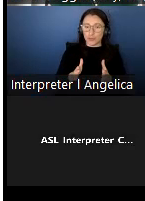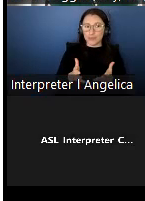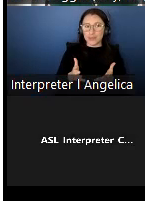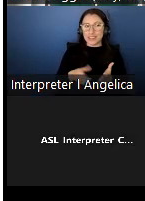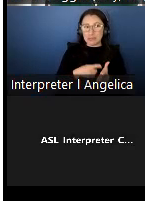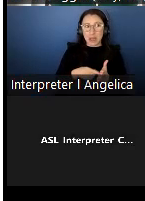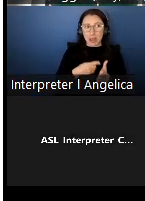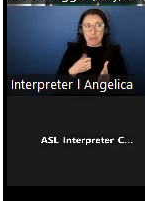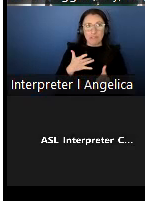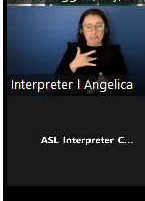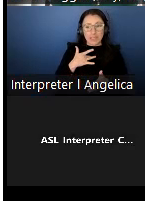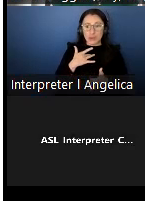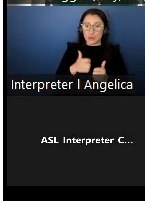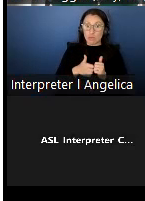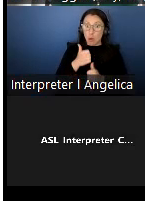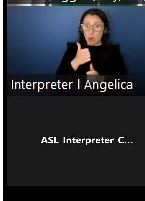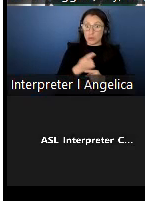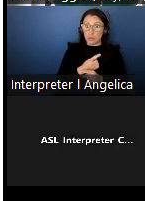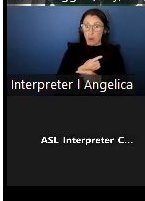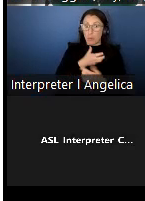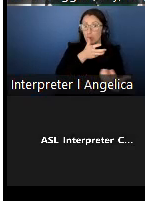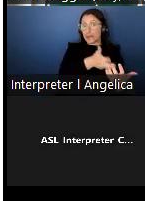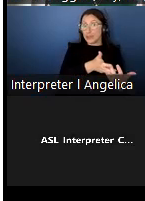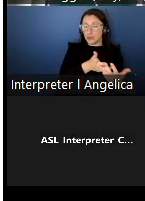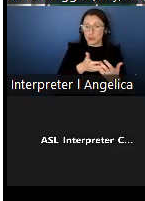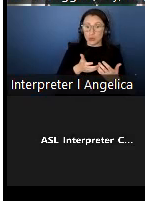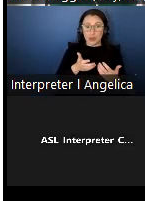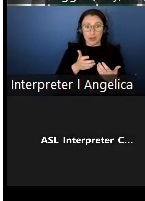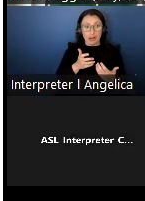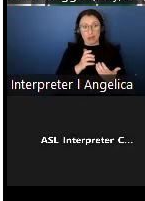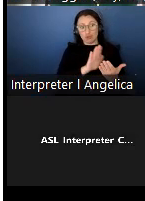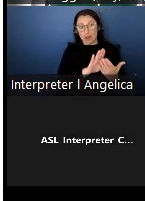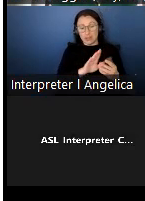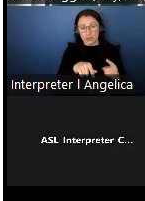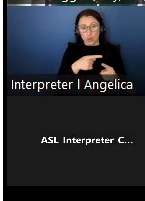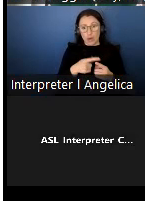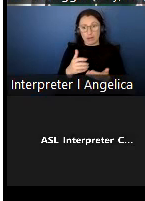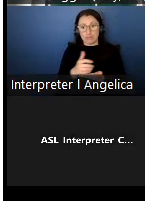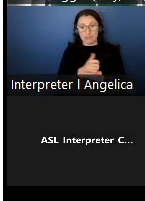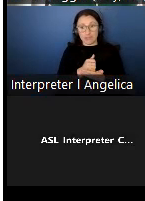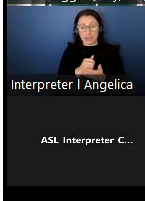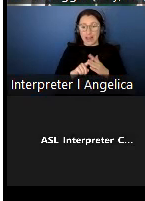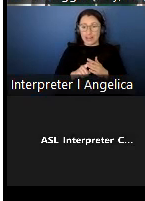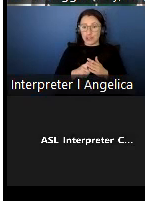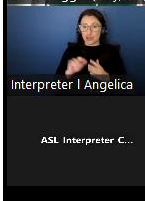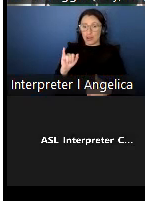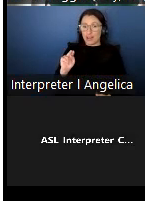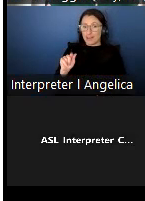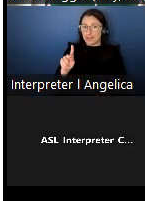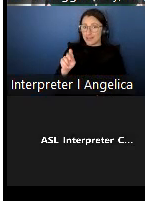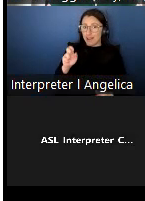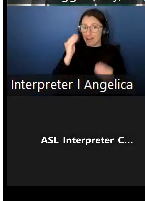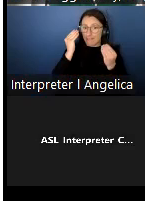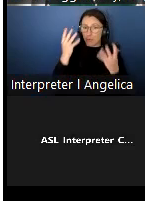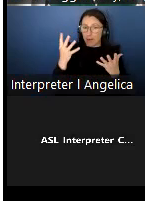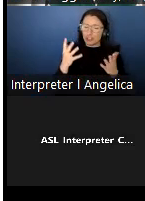feels, most appropriate to really address that when we're gathering initial intake information, and sometimes it makes